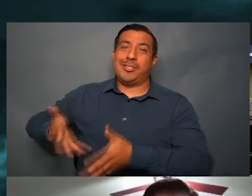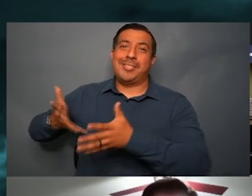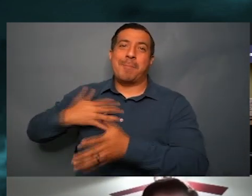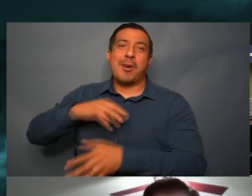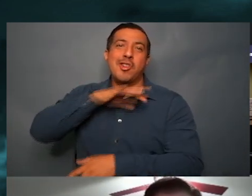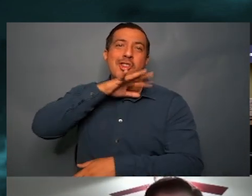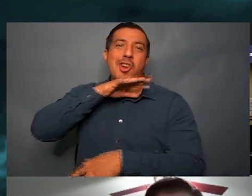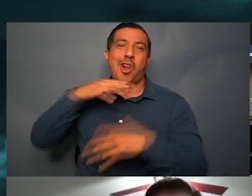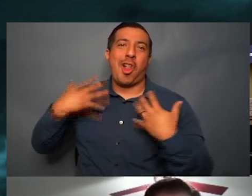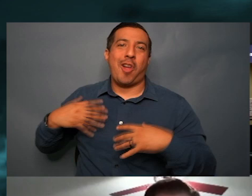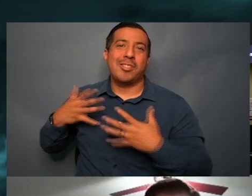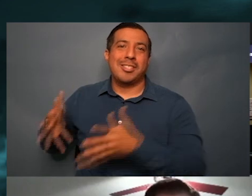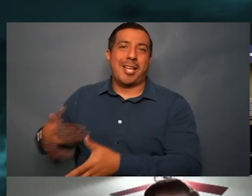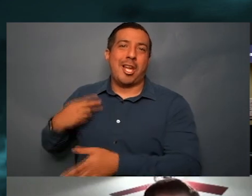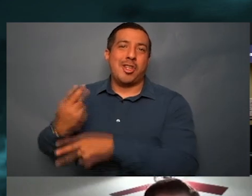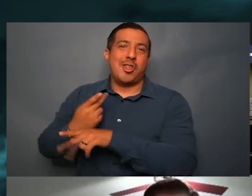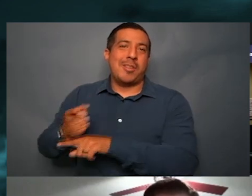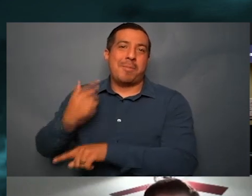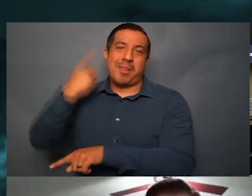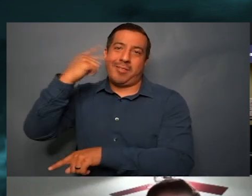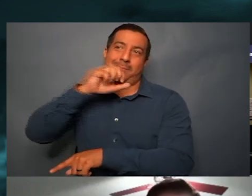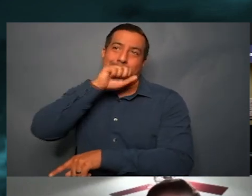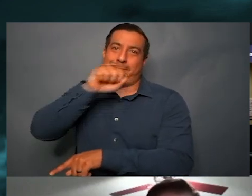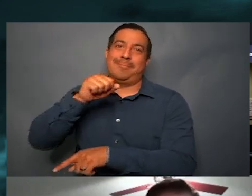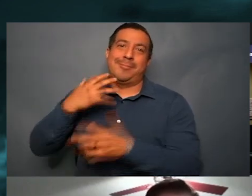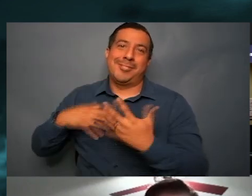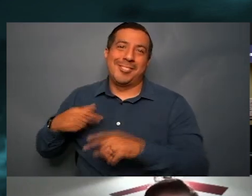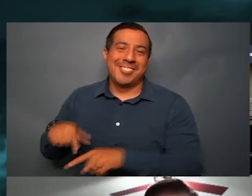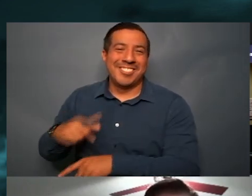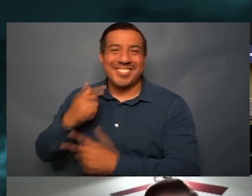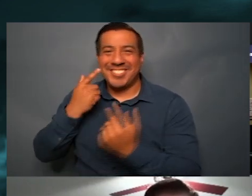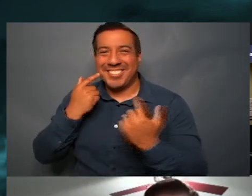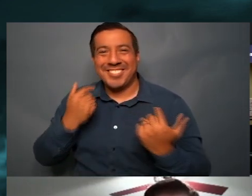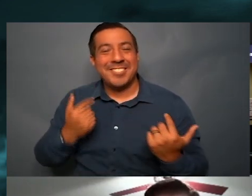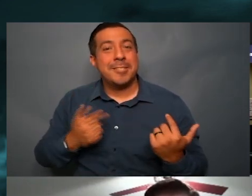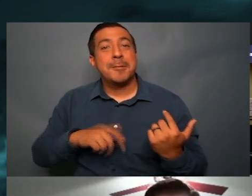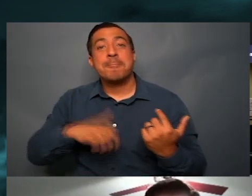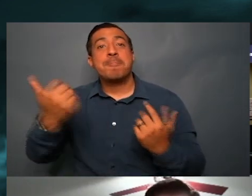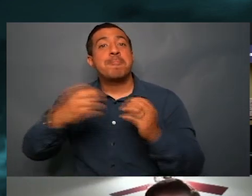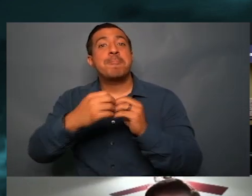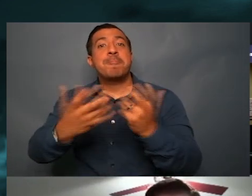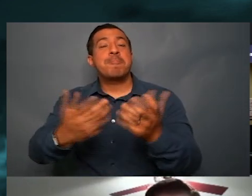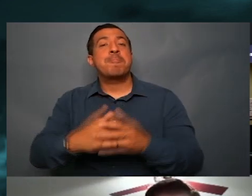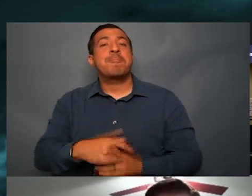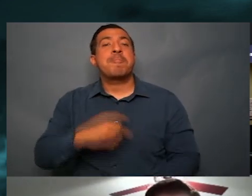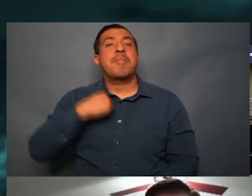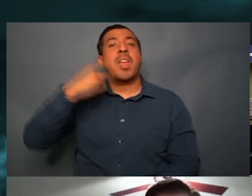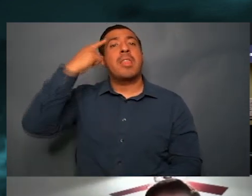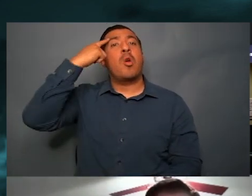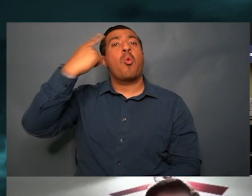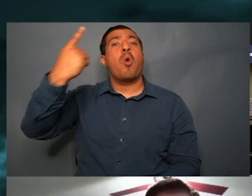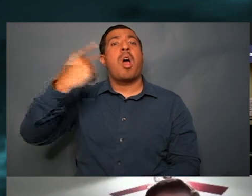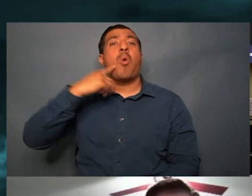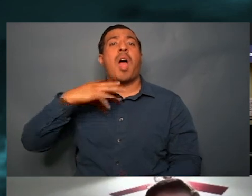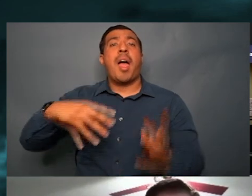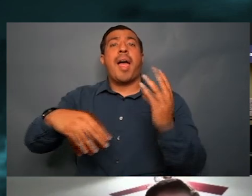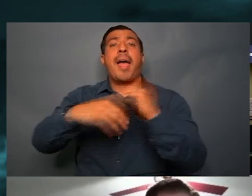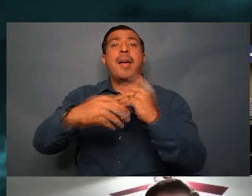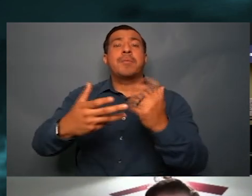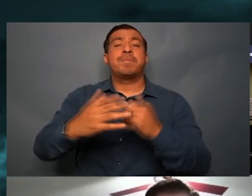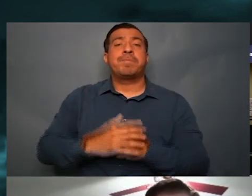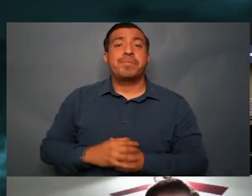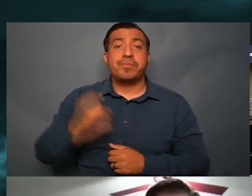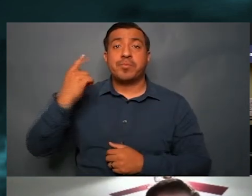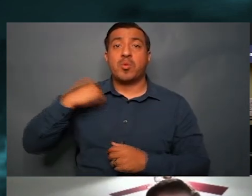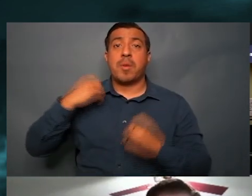probably where I would go. Good point. Anybody else? And one other thing I think I would add, Lance, is that, we have a lot of